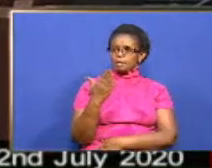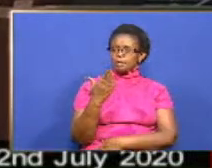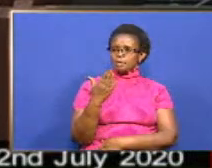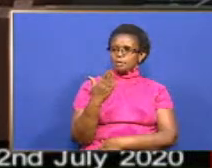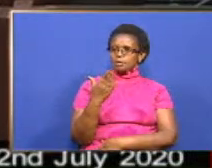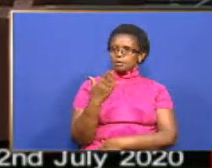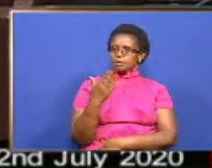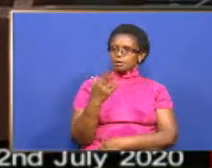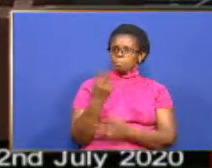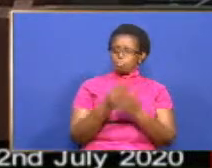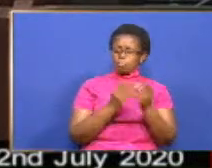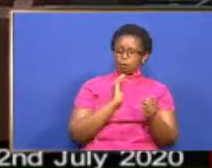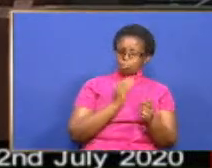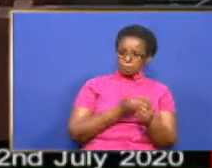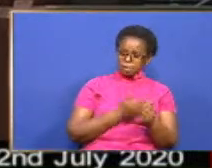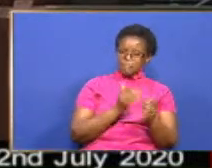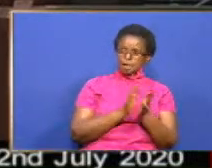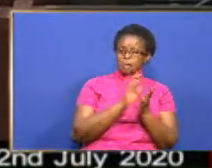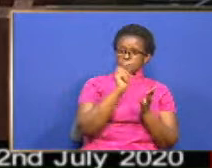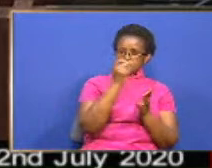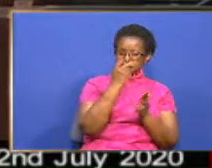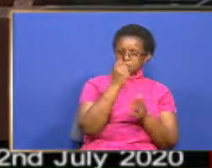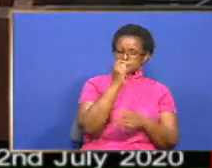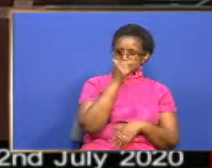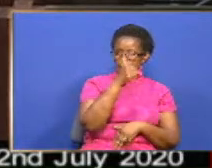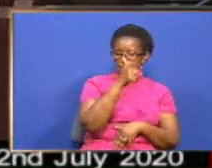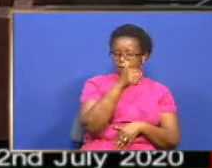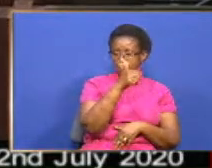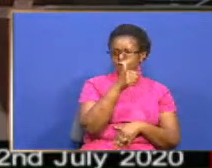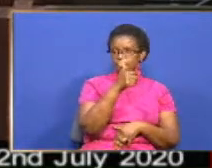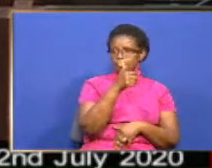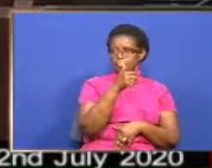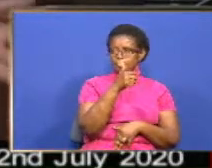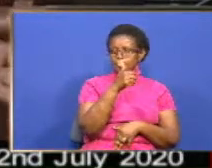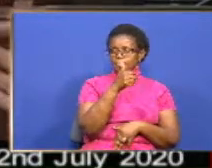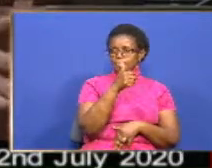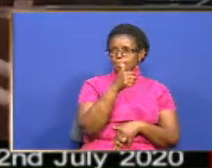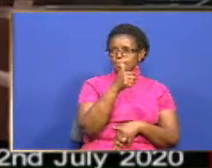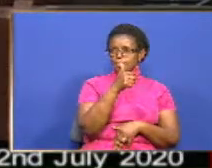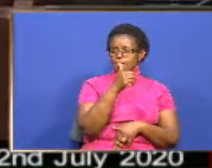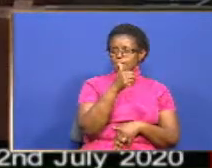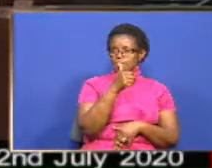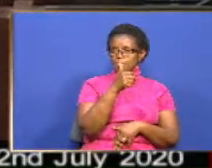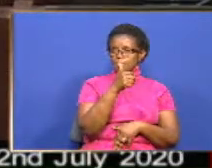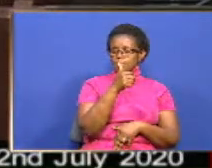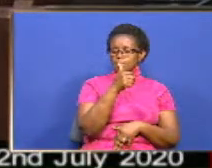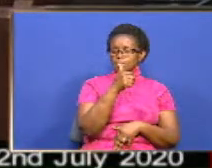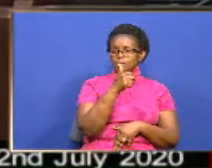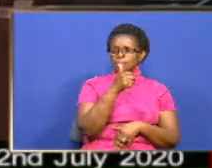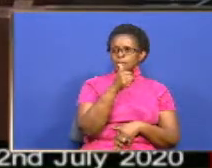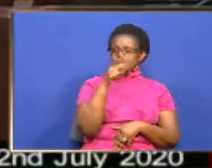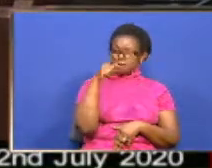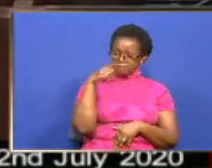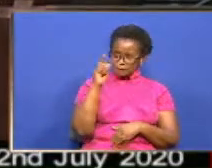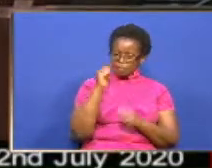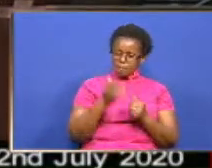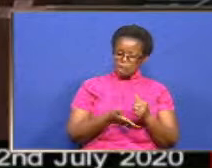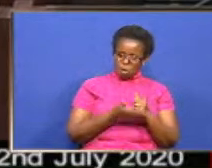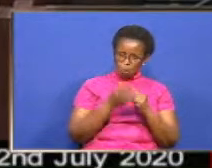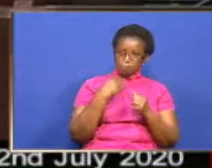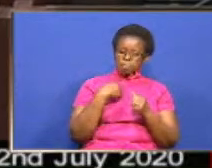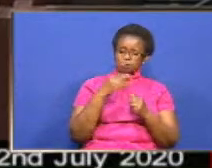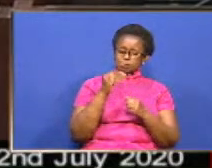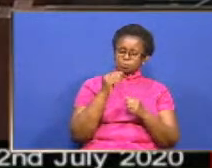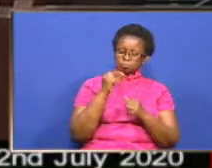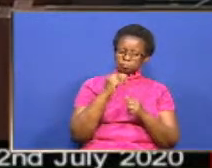both the committee and His Excellency the President for facilitating the creation of these funds within